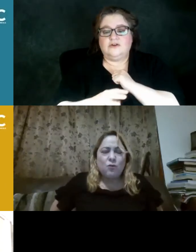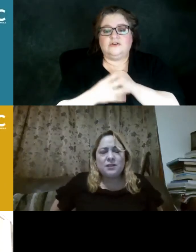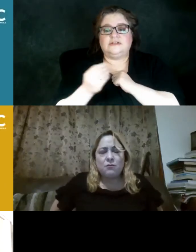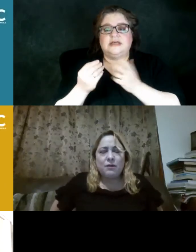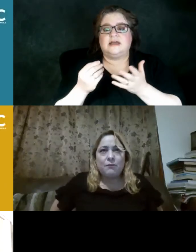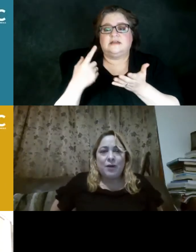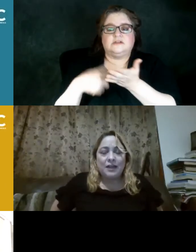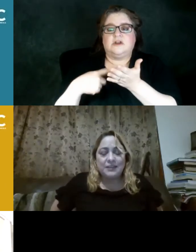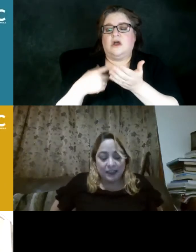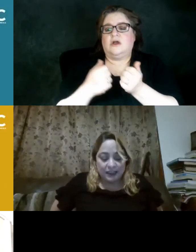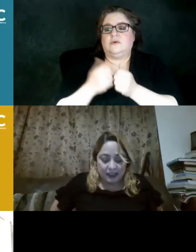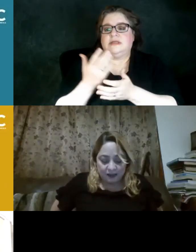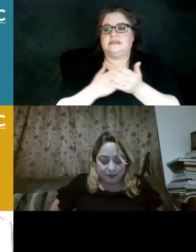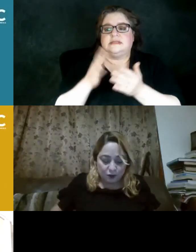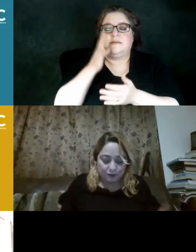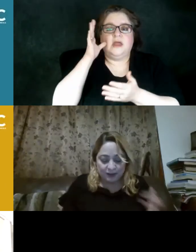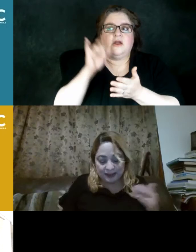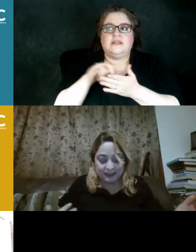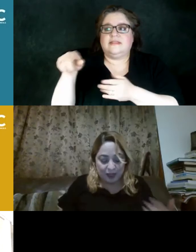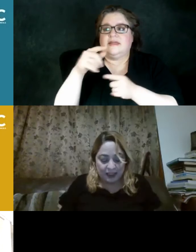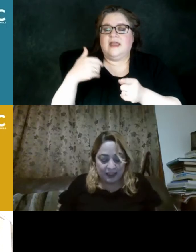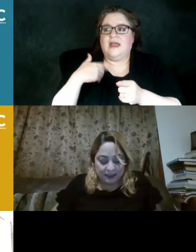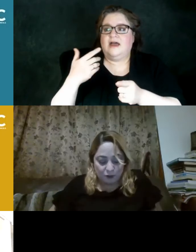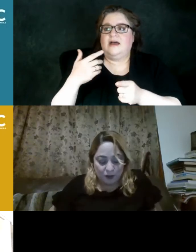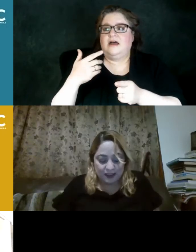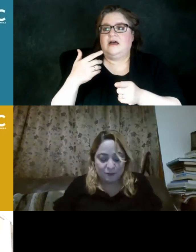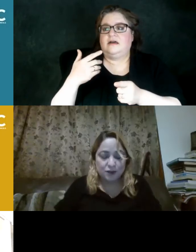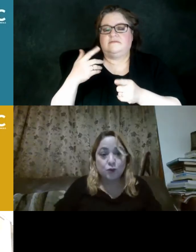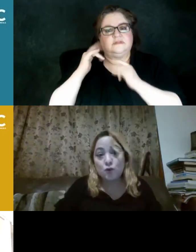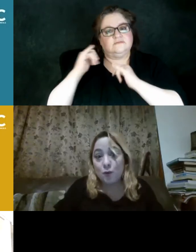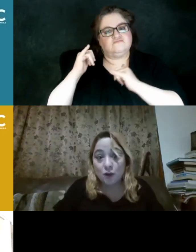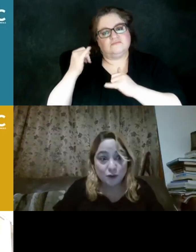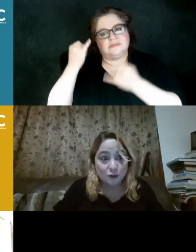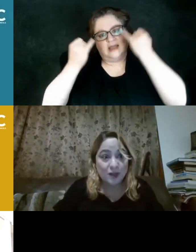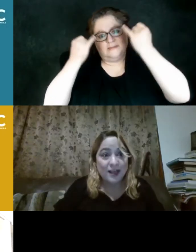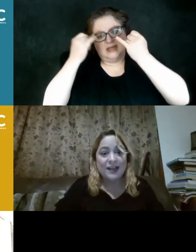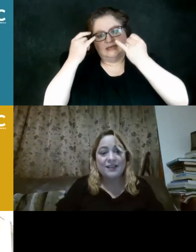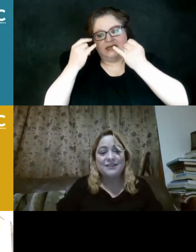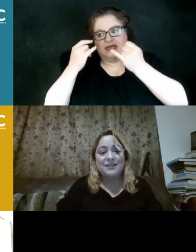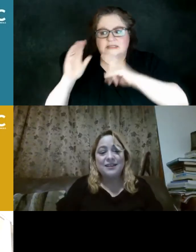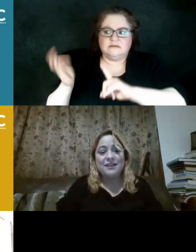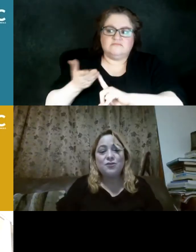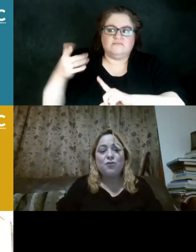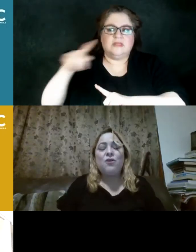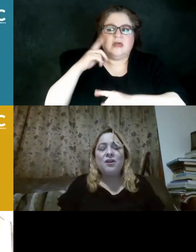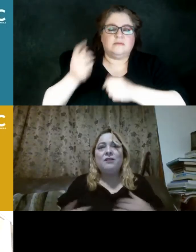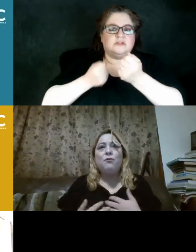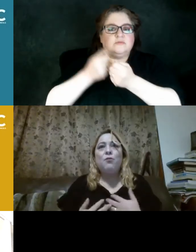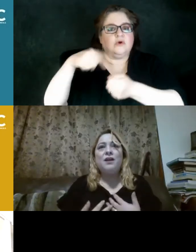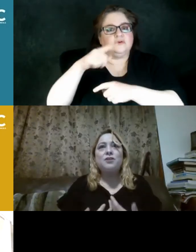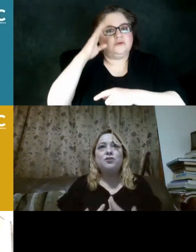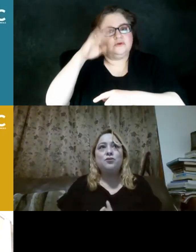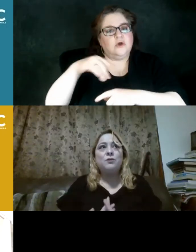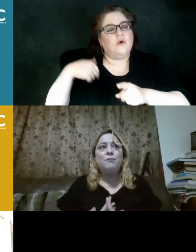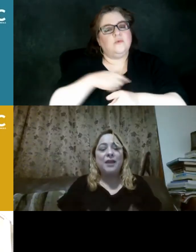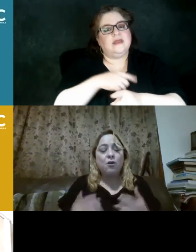talk with some parents that they have the same ideas to get them to support you. And, you know, we